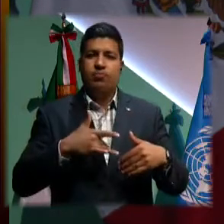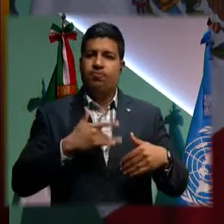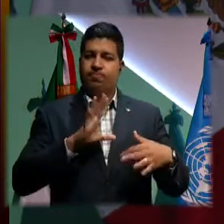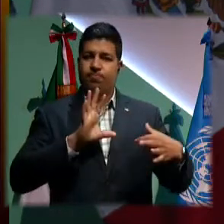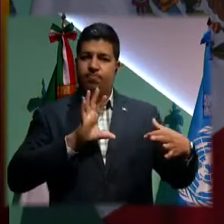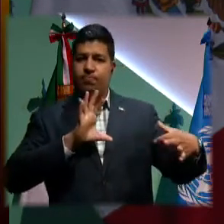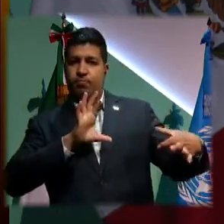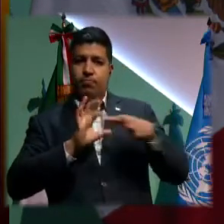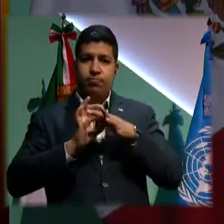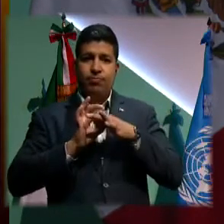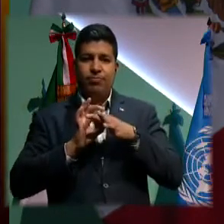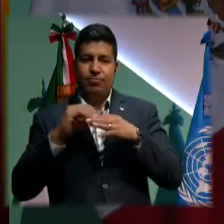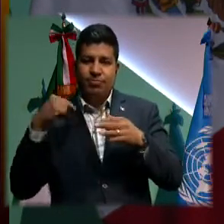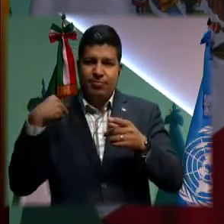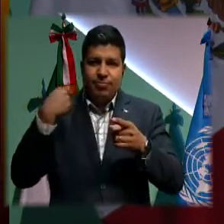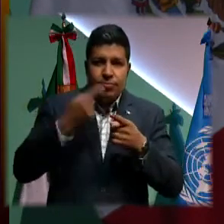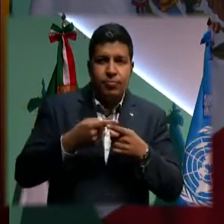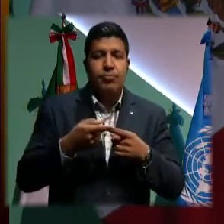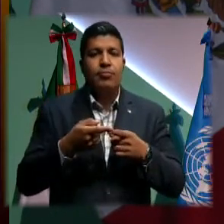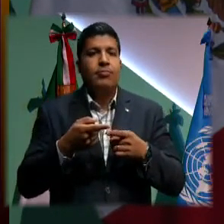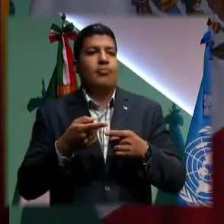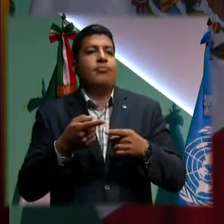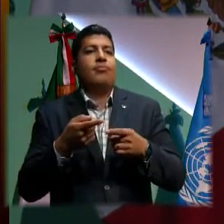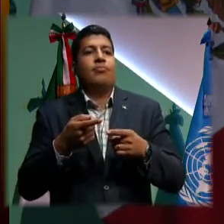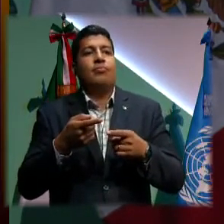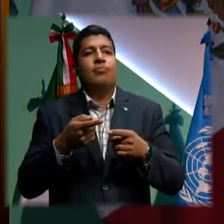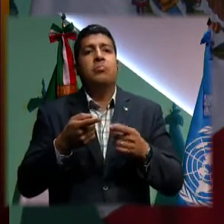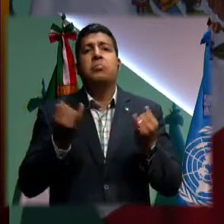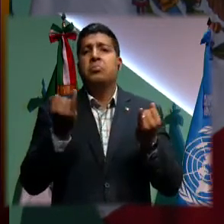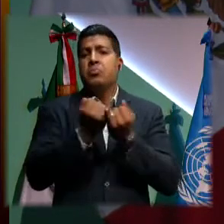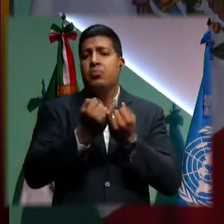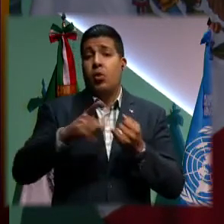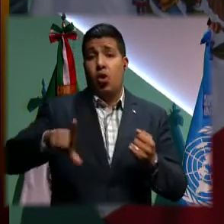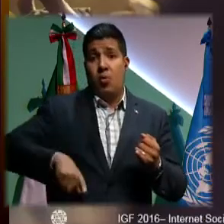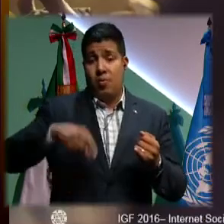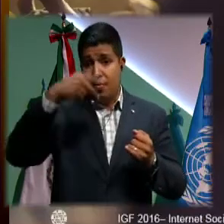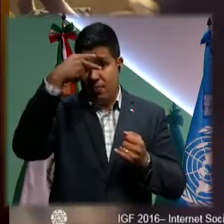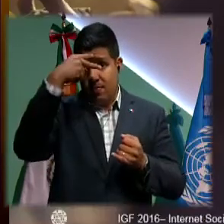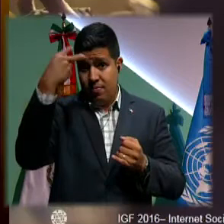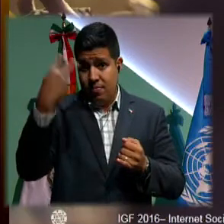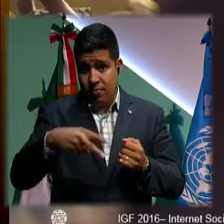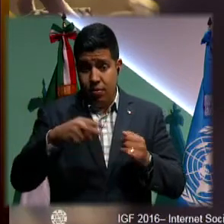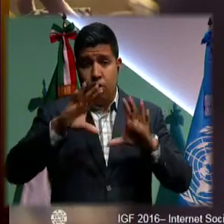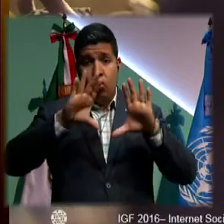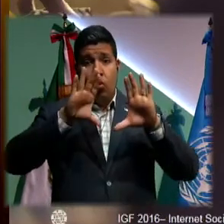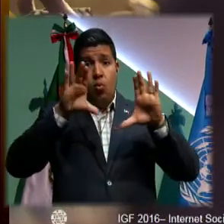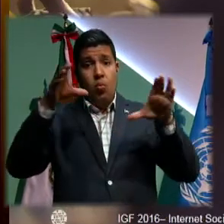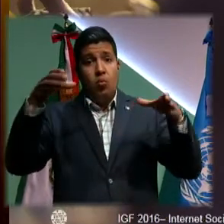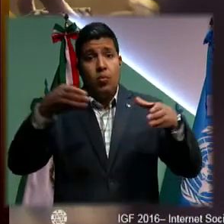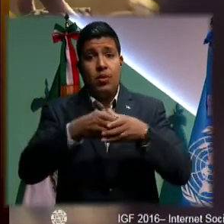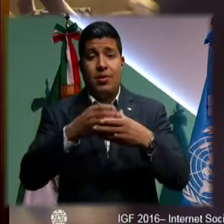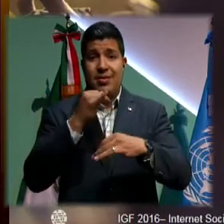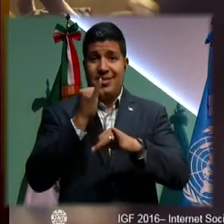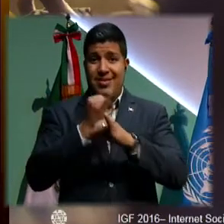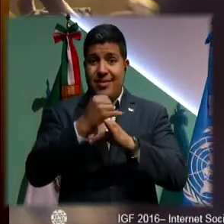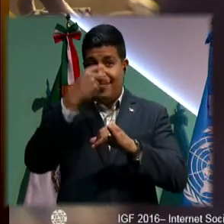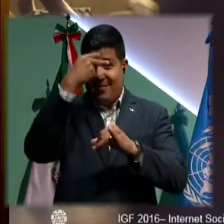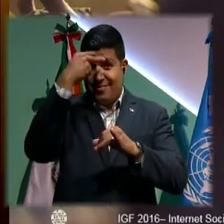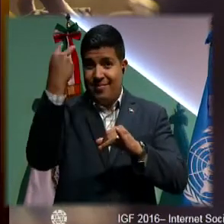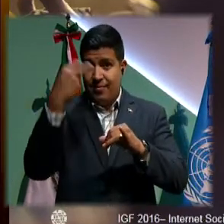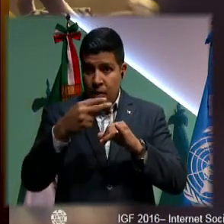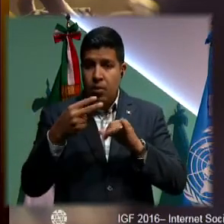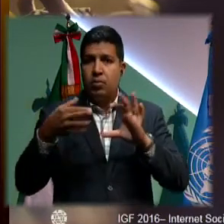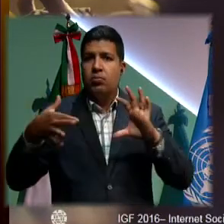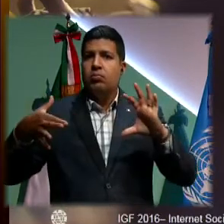friends across the Mexican government and across the internet community here in Mexico, for the